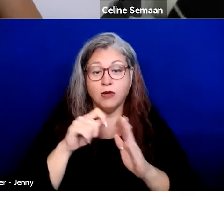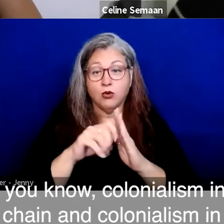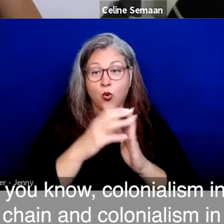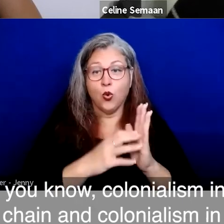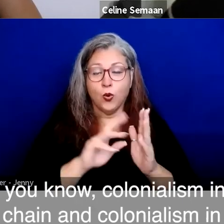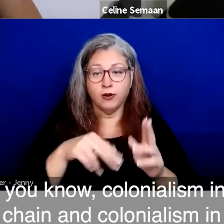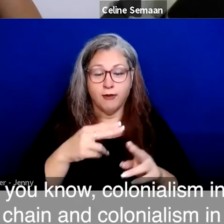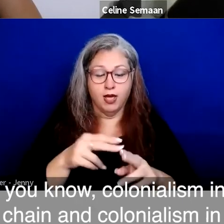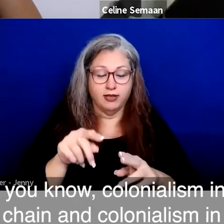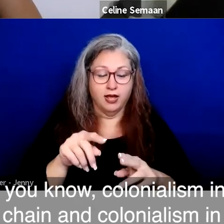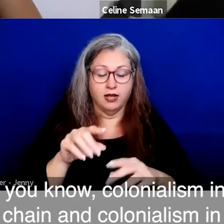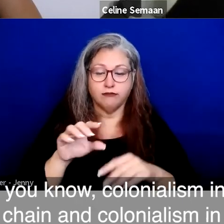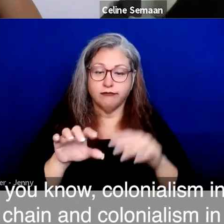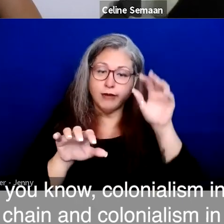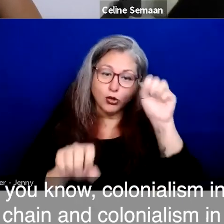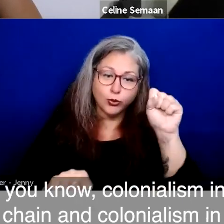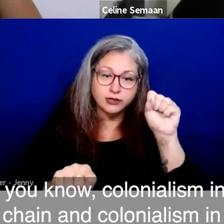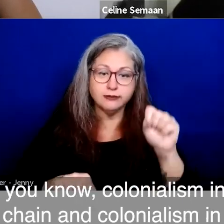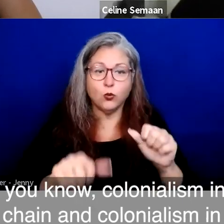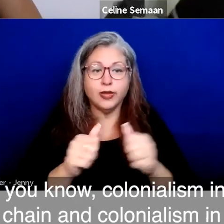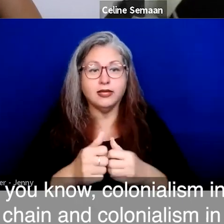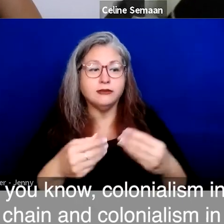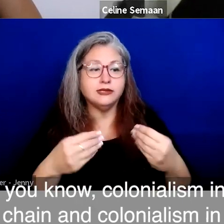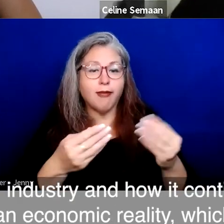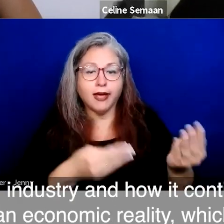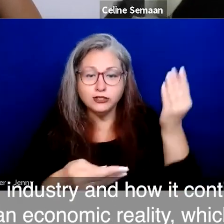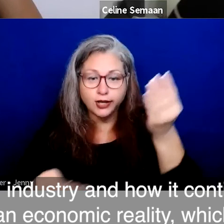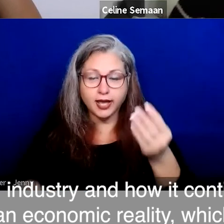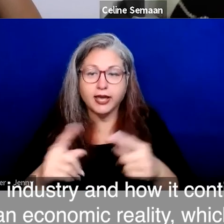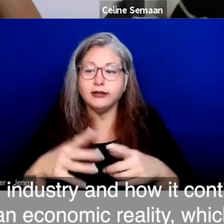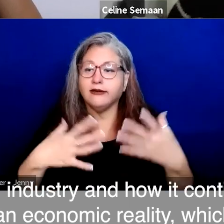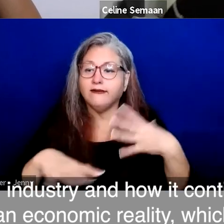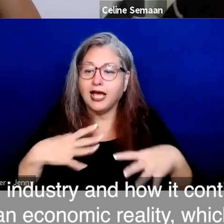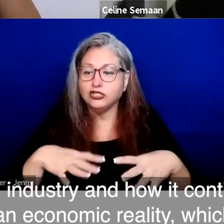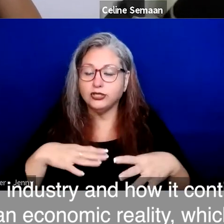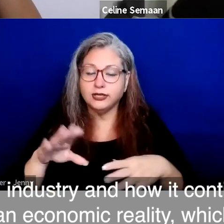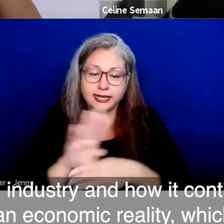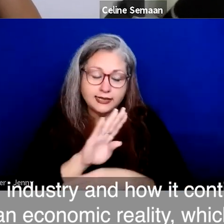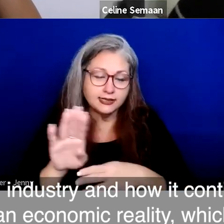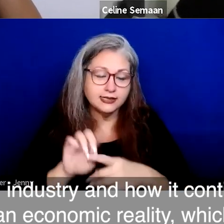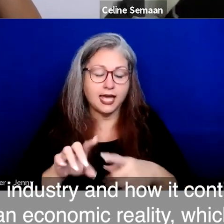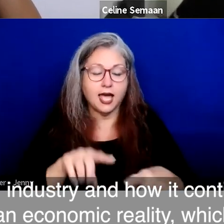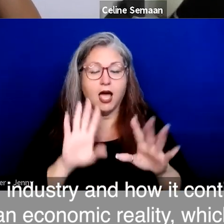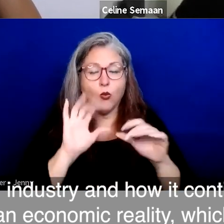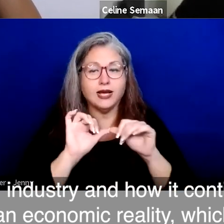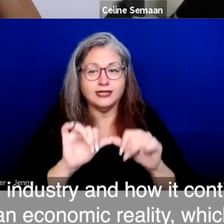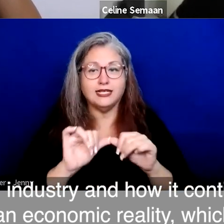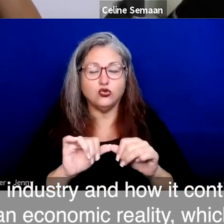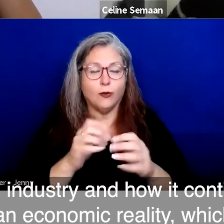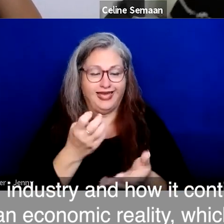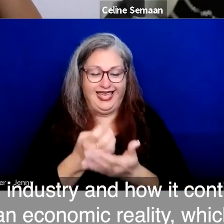about, colonialism in the supply chain and colonialism in the fashion industry and how it continues to be an